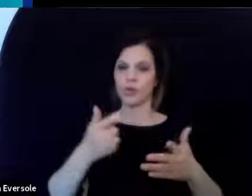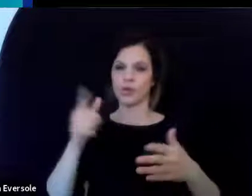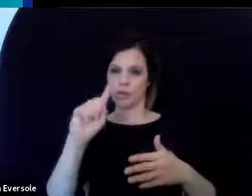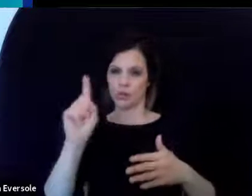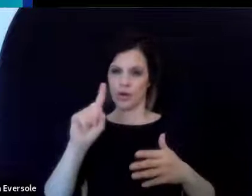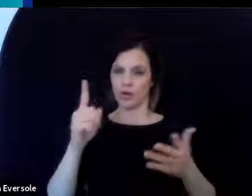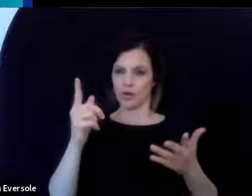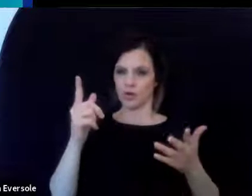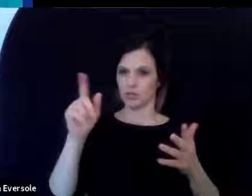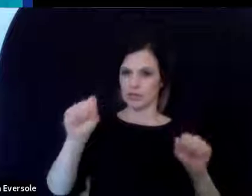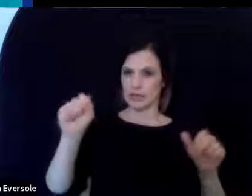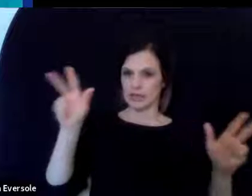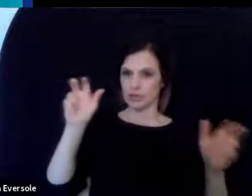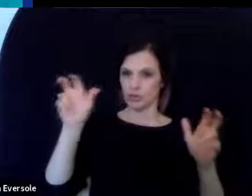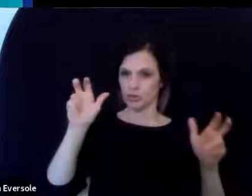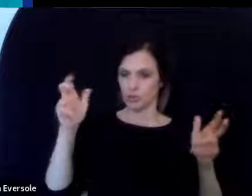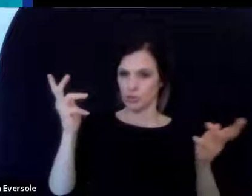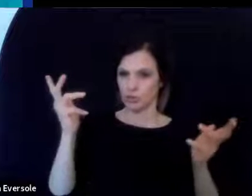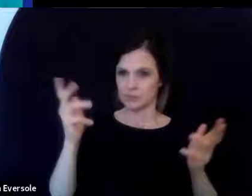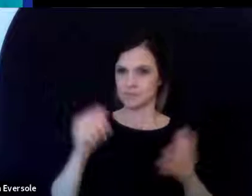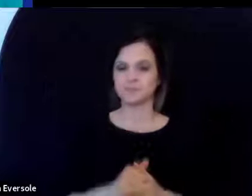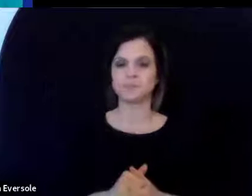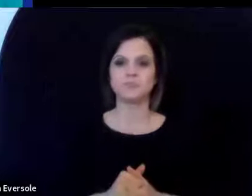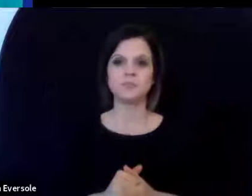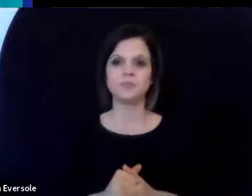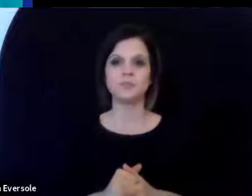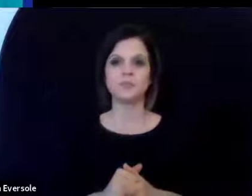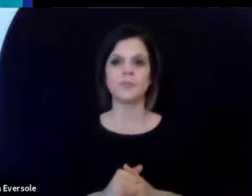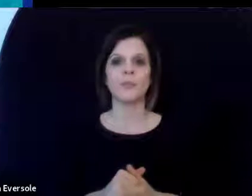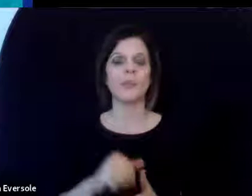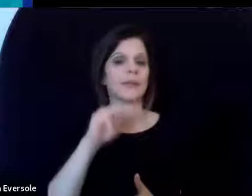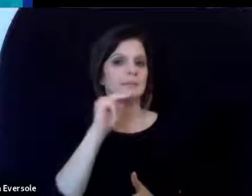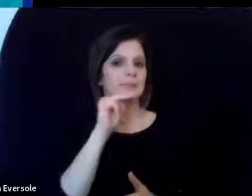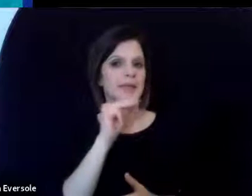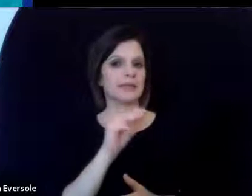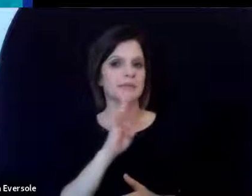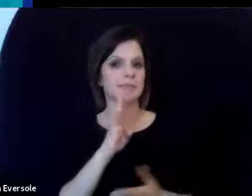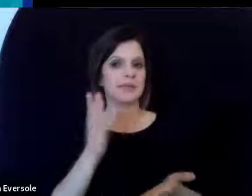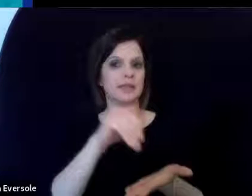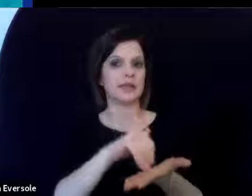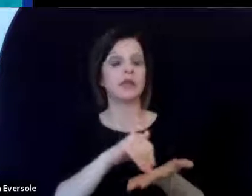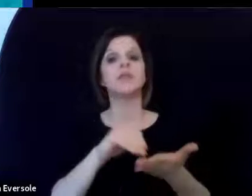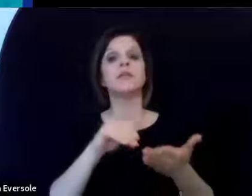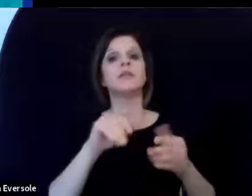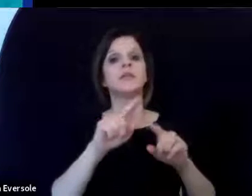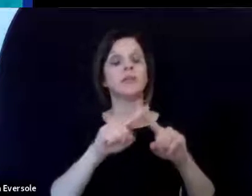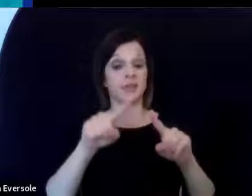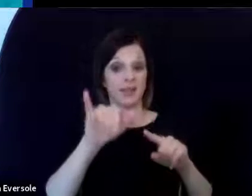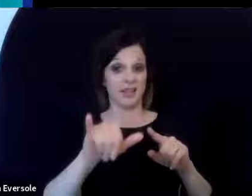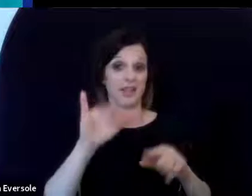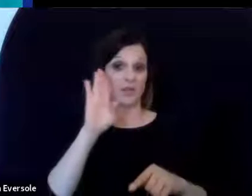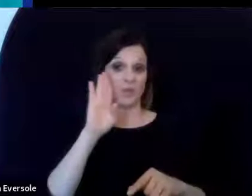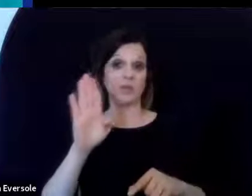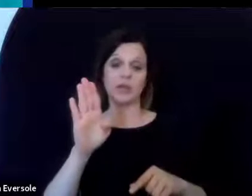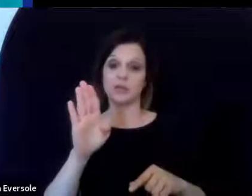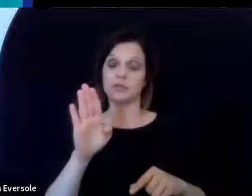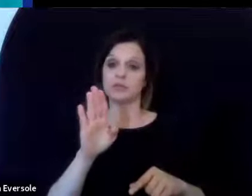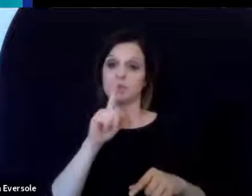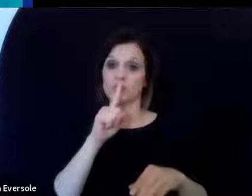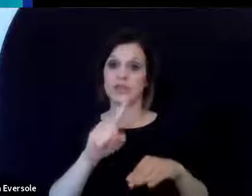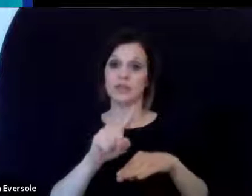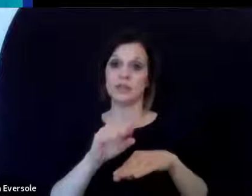Thank you, Megan. Sure. And this is Megan speaking again, but that will also make a big difference in terms